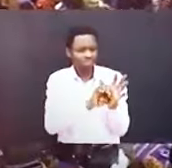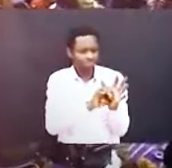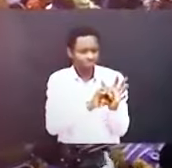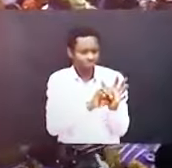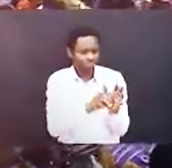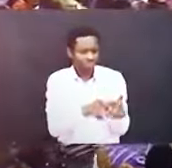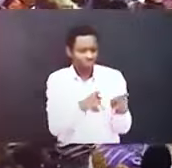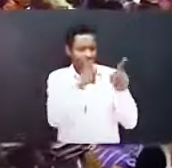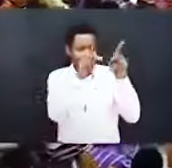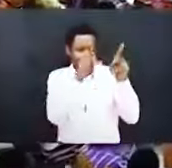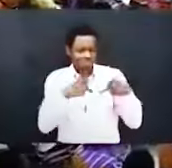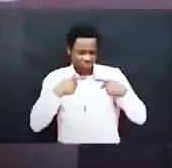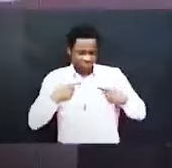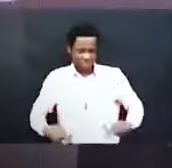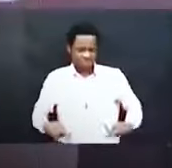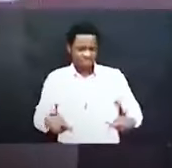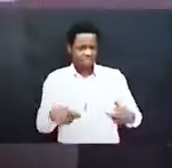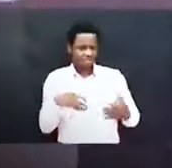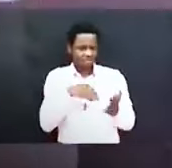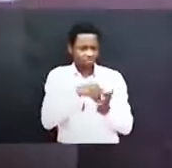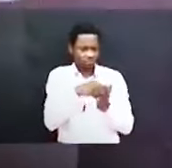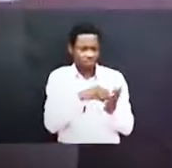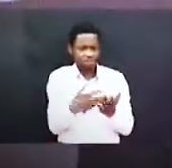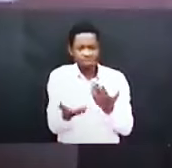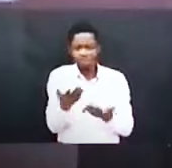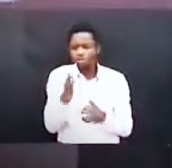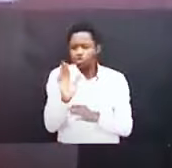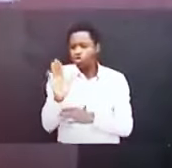weakness. When your wife is now sick,